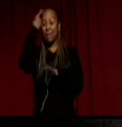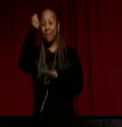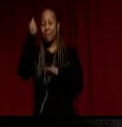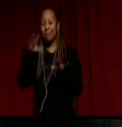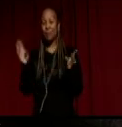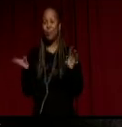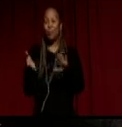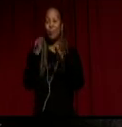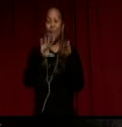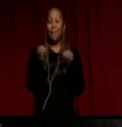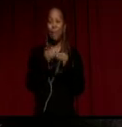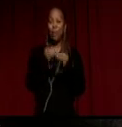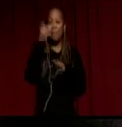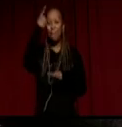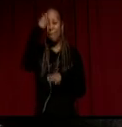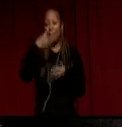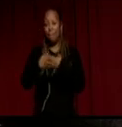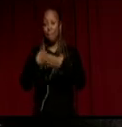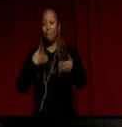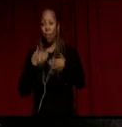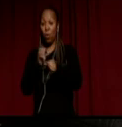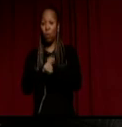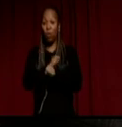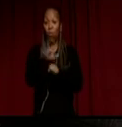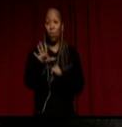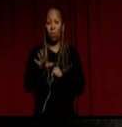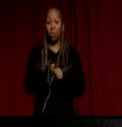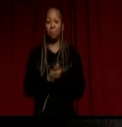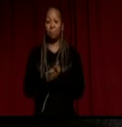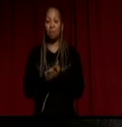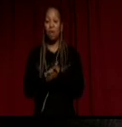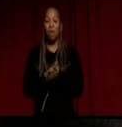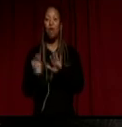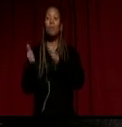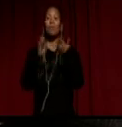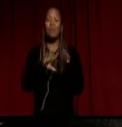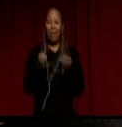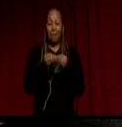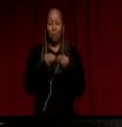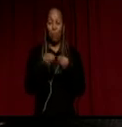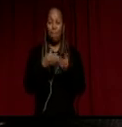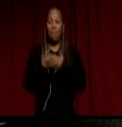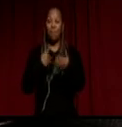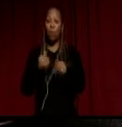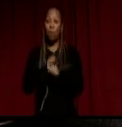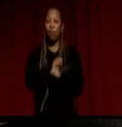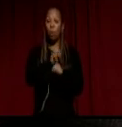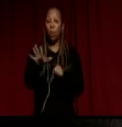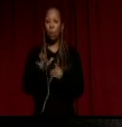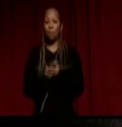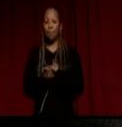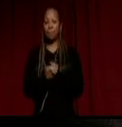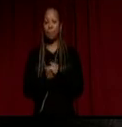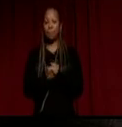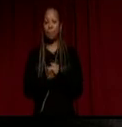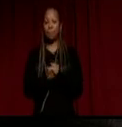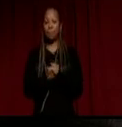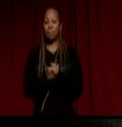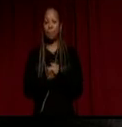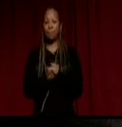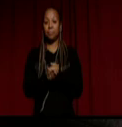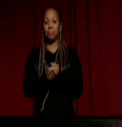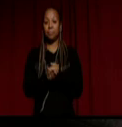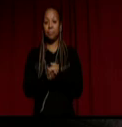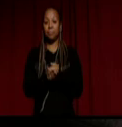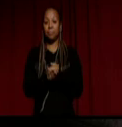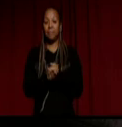before there was a coronavirus. That's all I'm saying. Yeah, we were dying more before the coronavirus. Before the coronavirus,